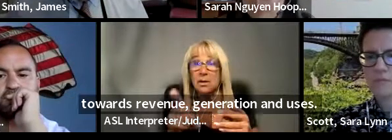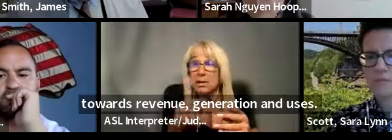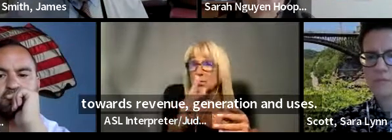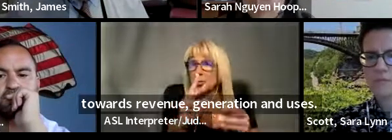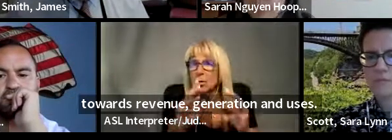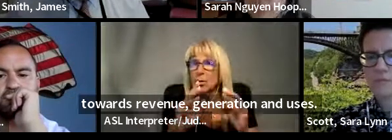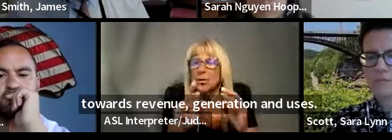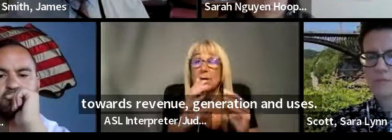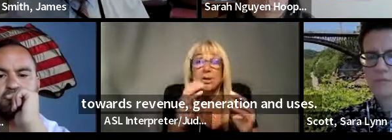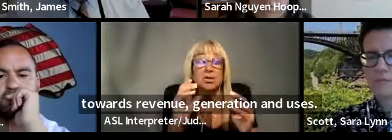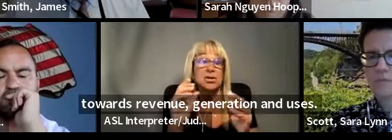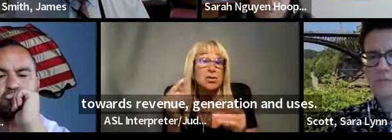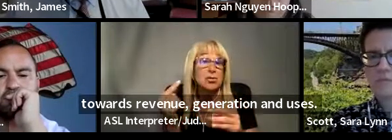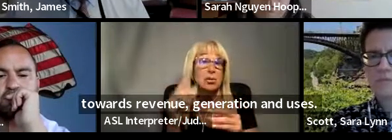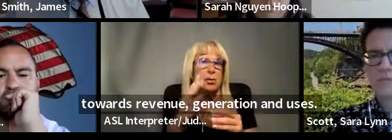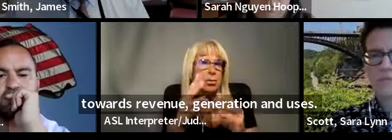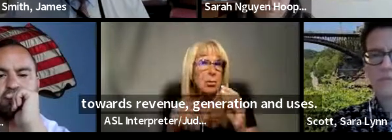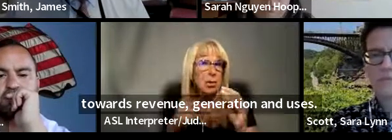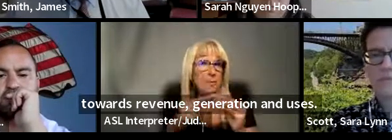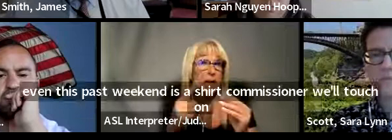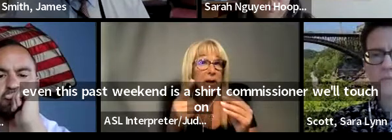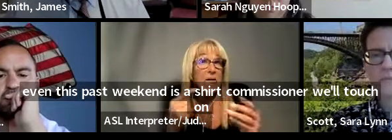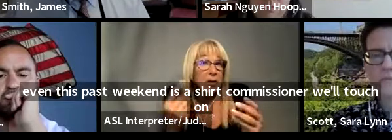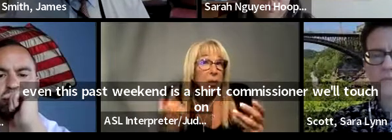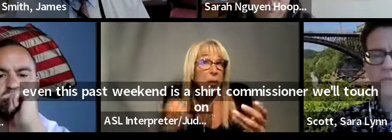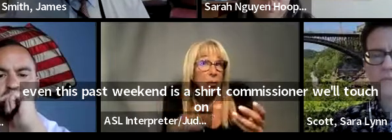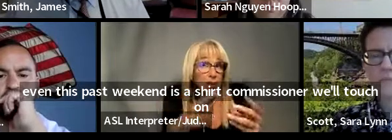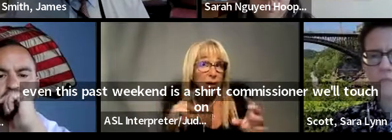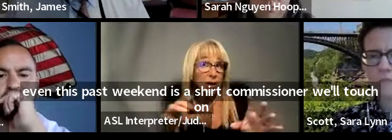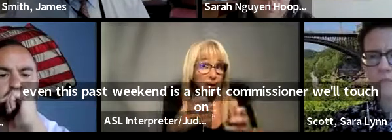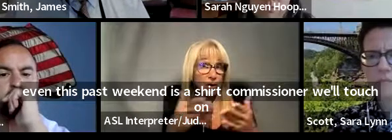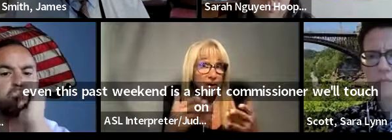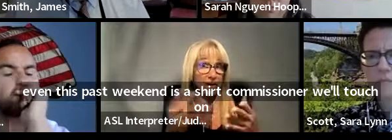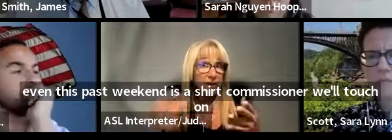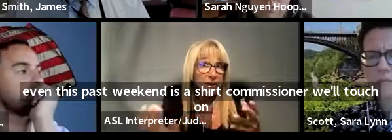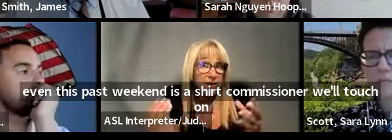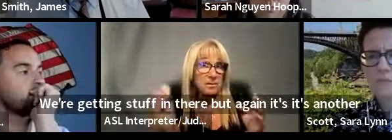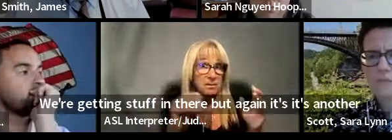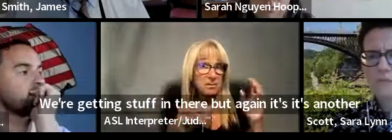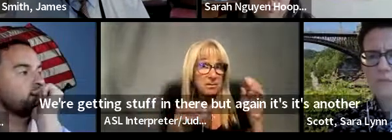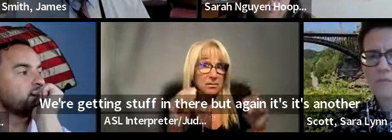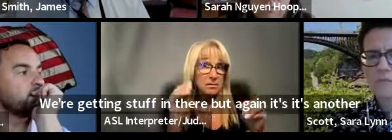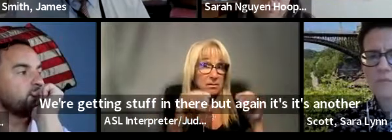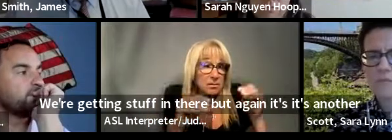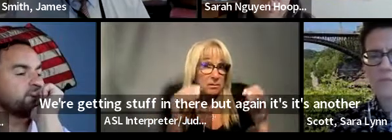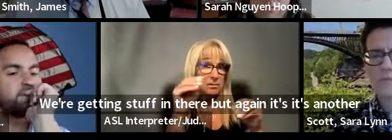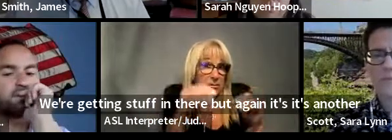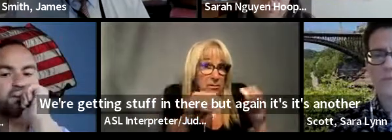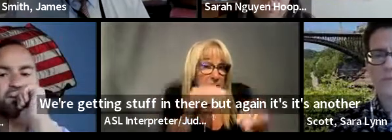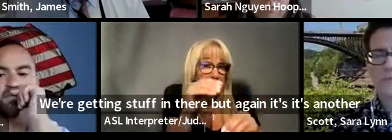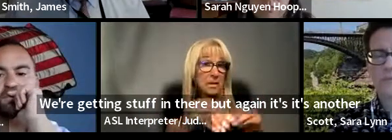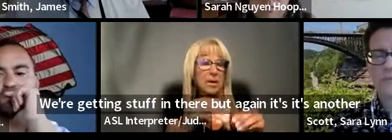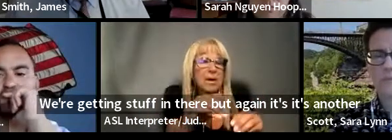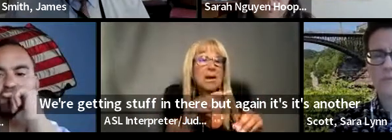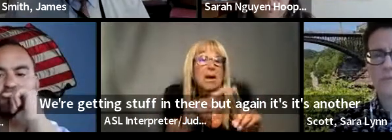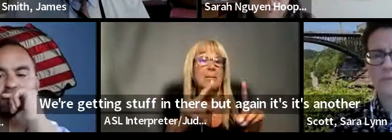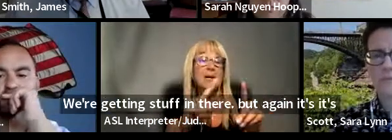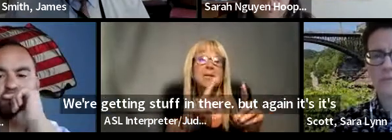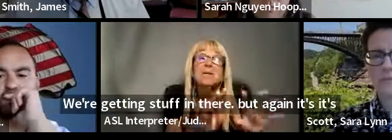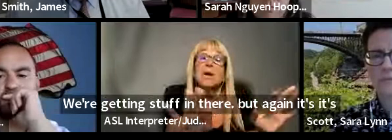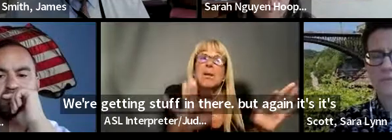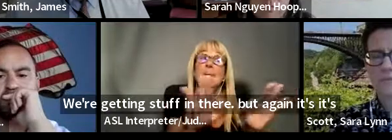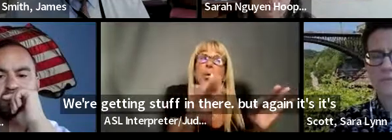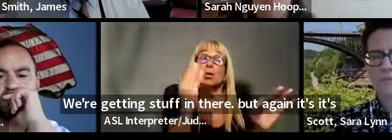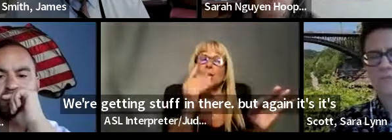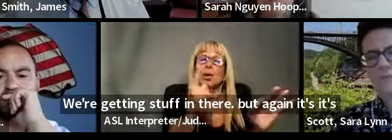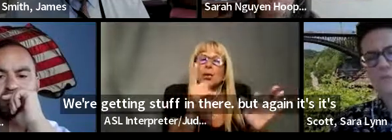touch on, we're getting stuff in there. But again, it's another one that's notable in terms of who designed it. In terms